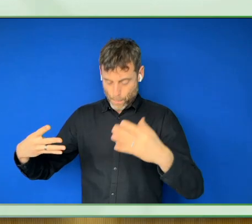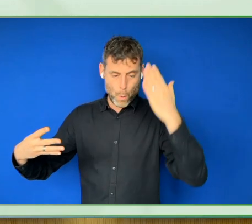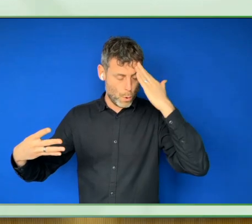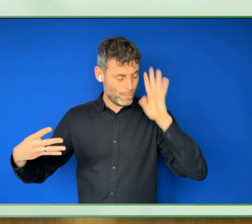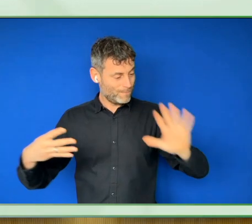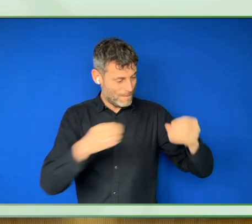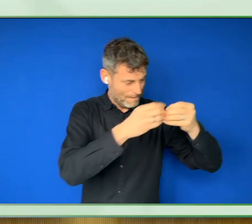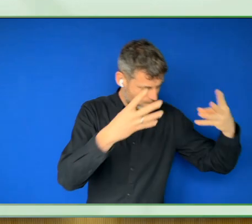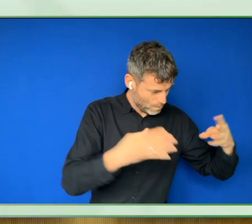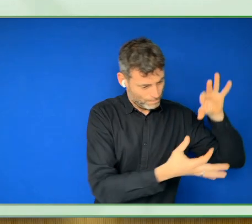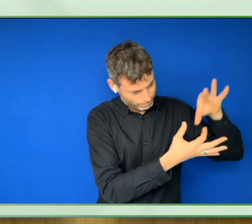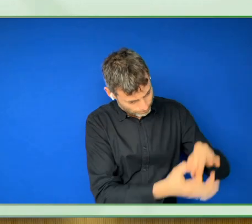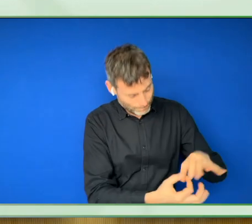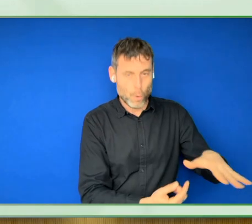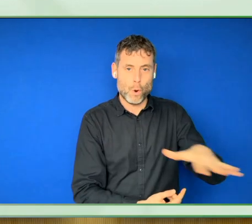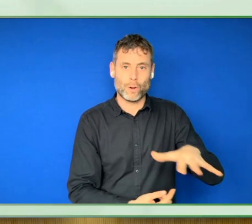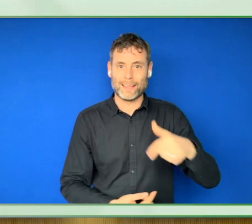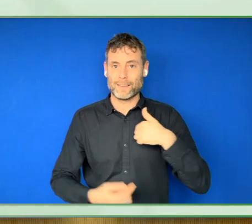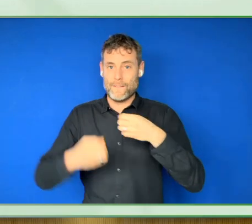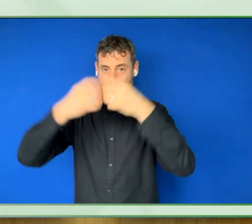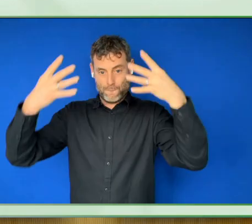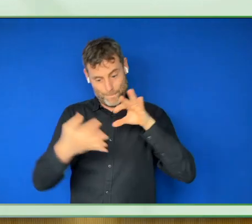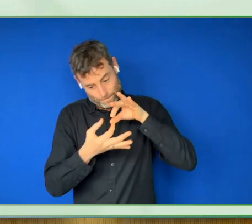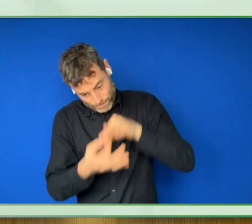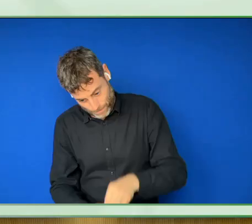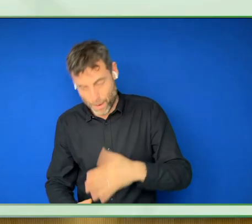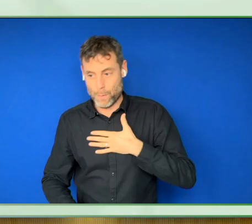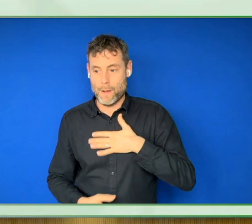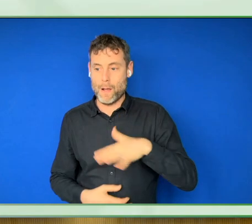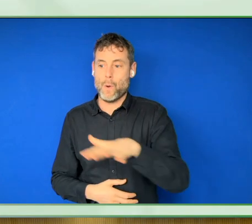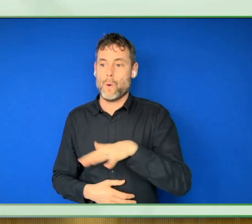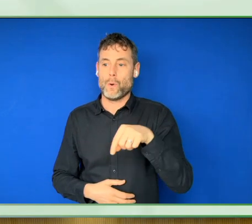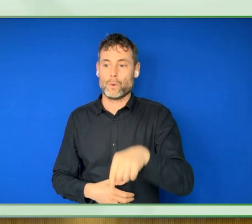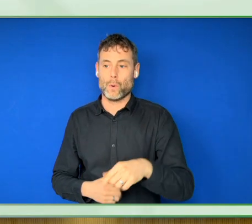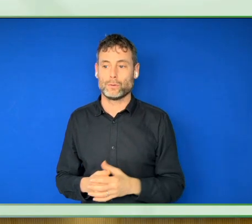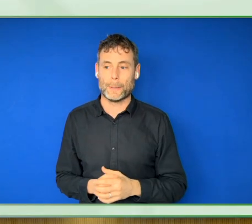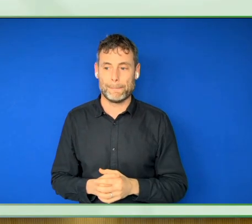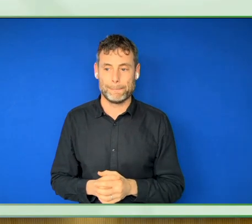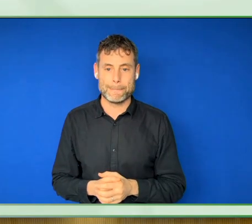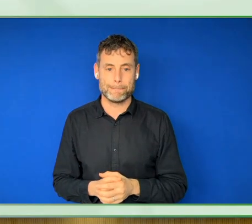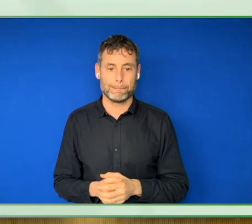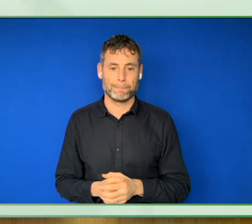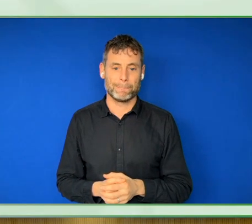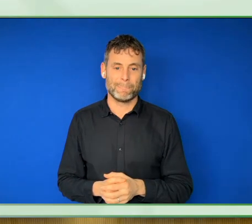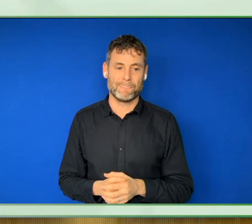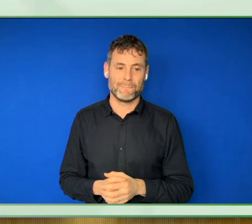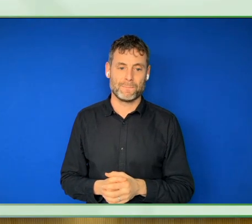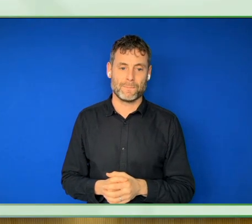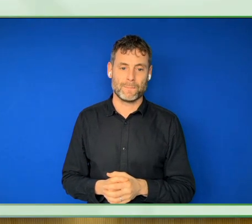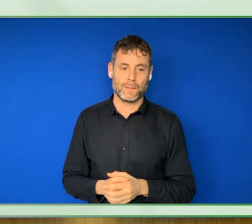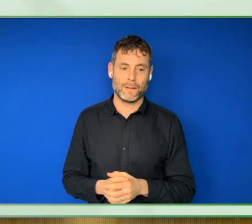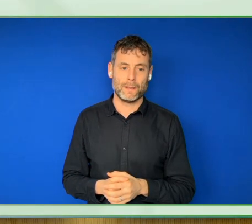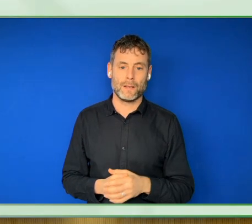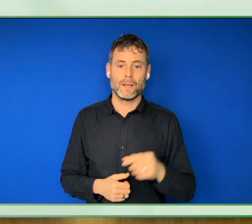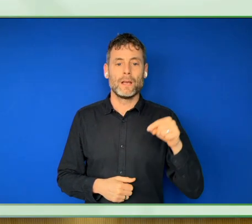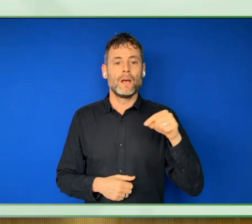I would like to raise a challenge here. That is a challenge that's been around from the very beginning of human rights, which is the argument that